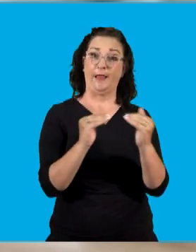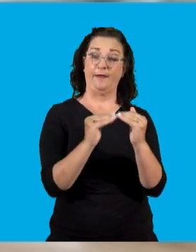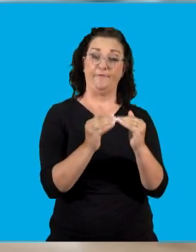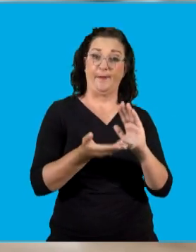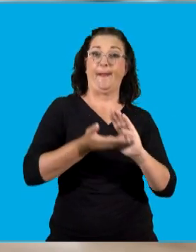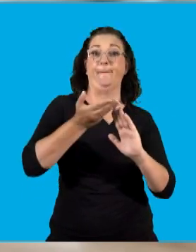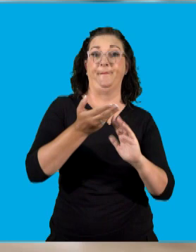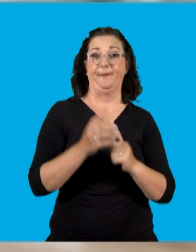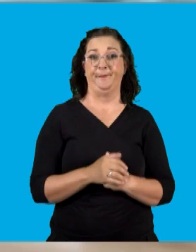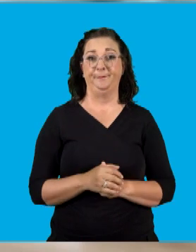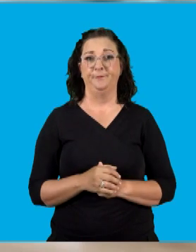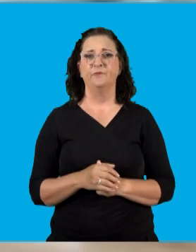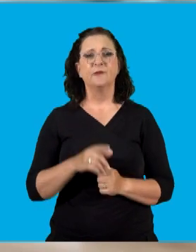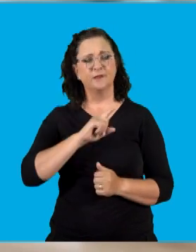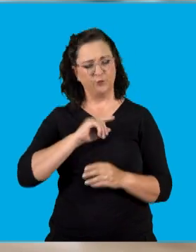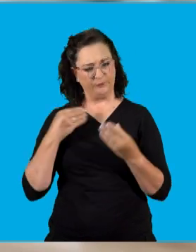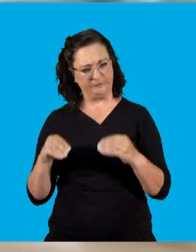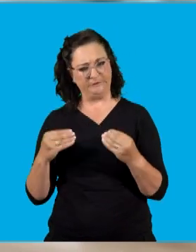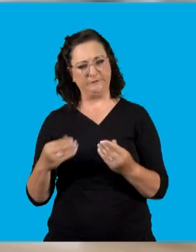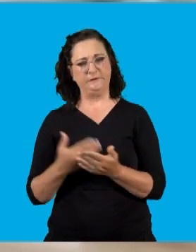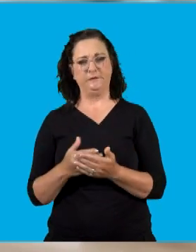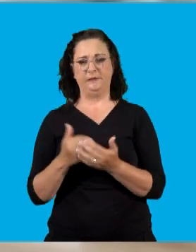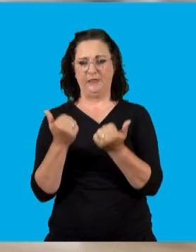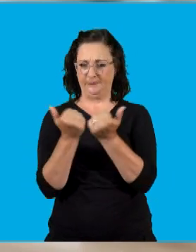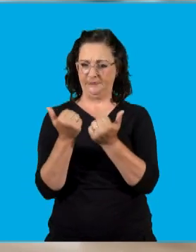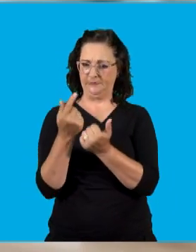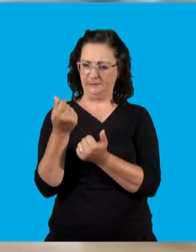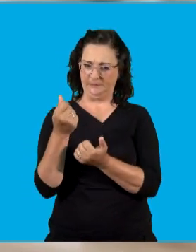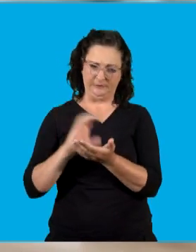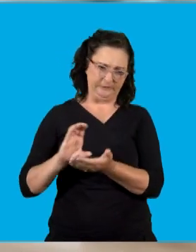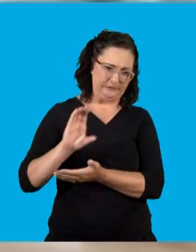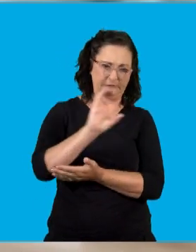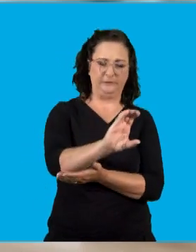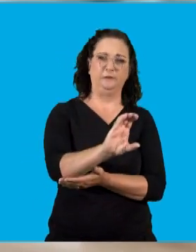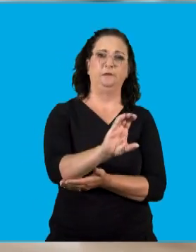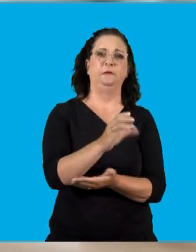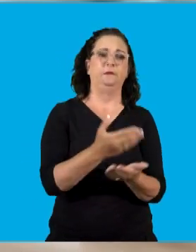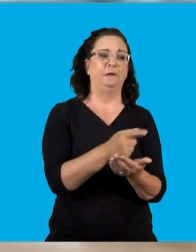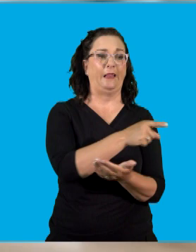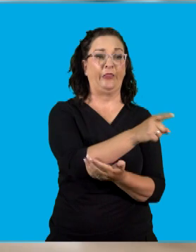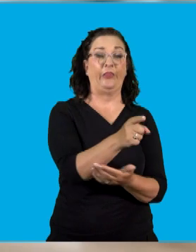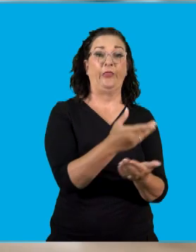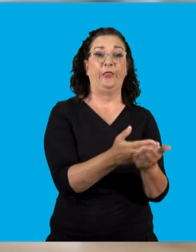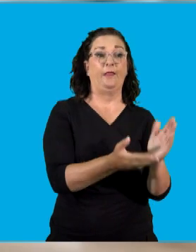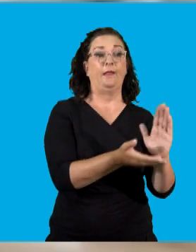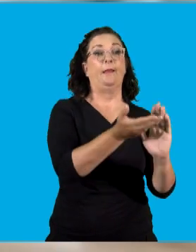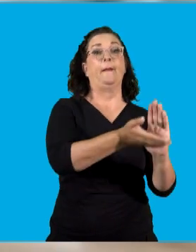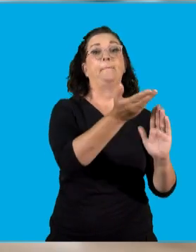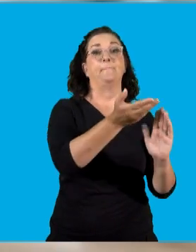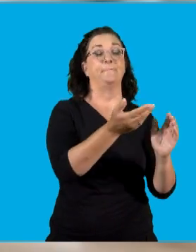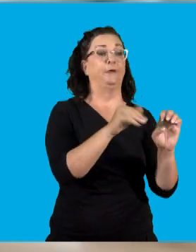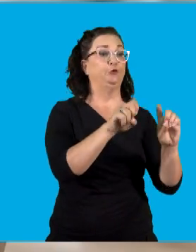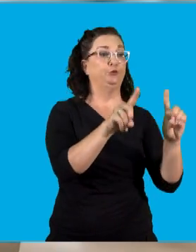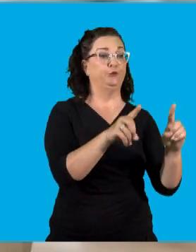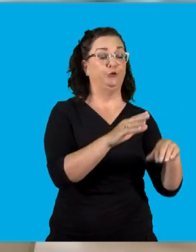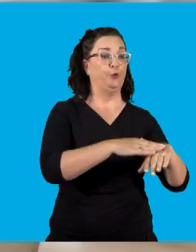So businesses can issue out bursaries so that people can further their education. In that way, they would stand good chances of being